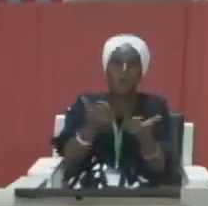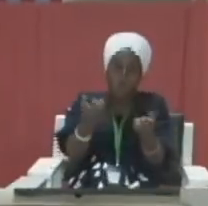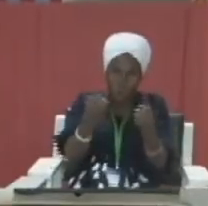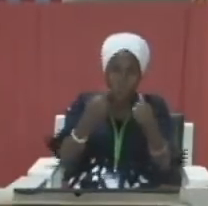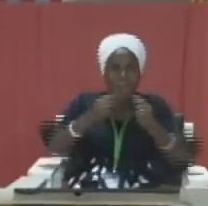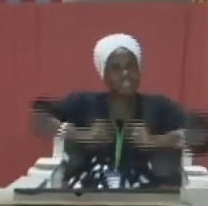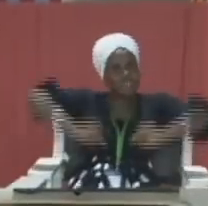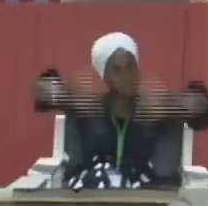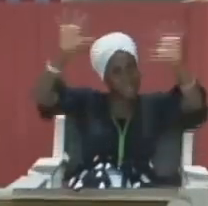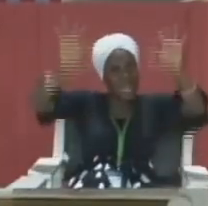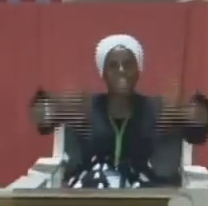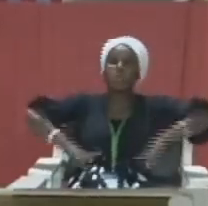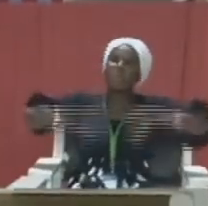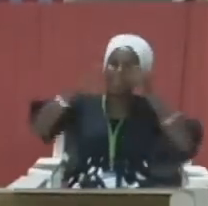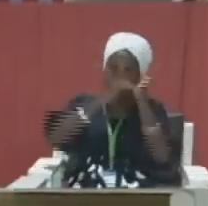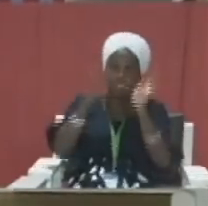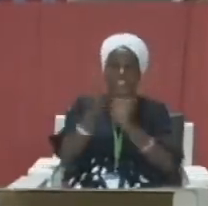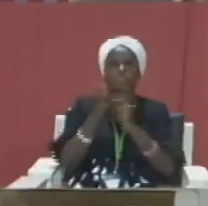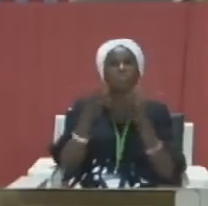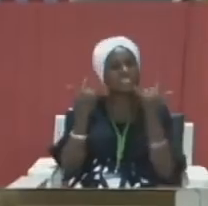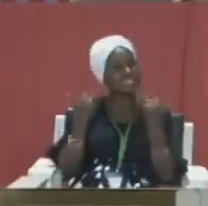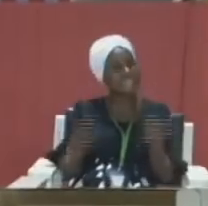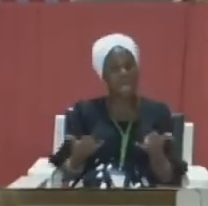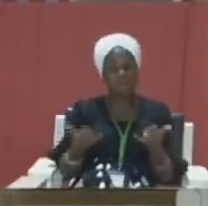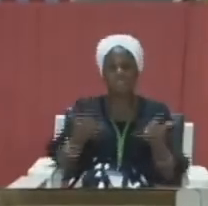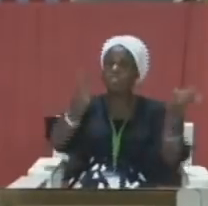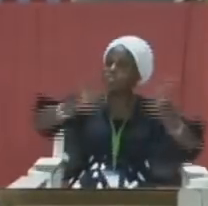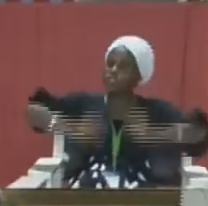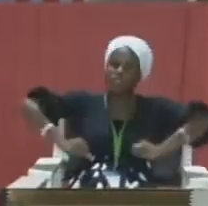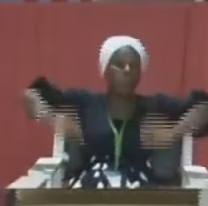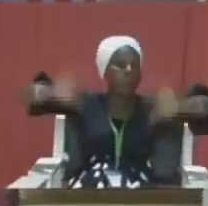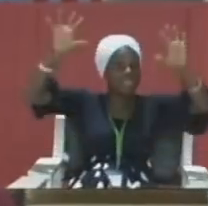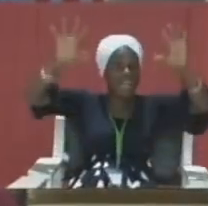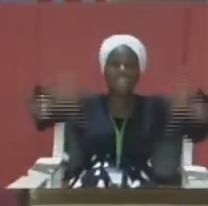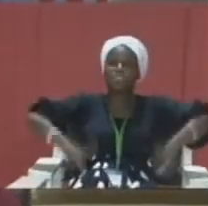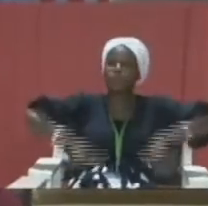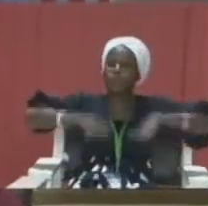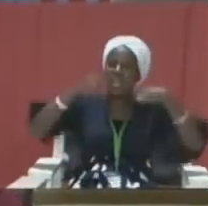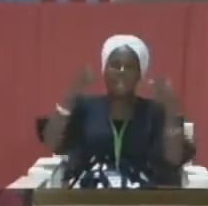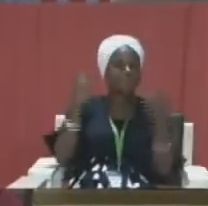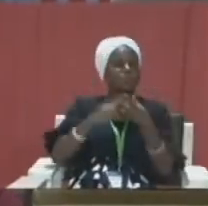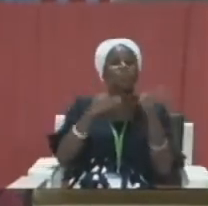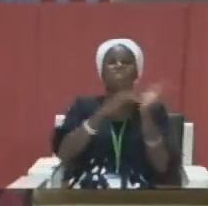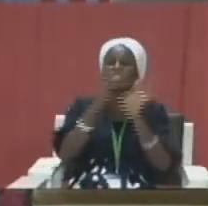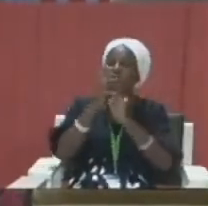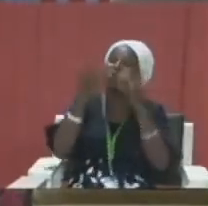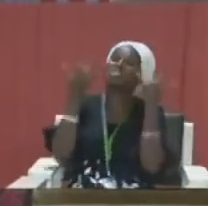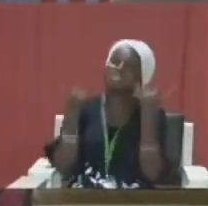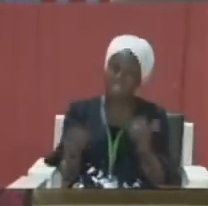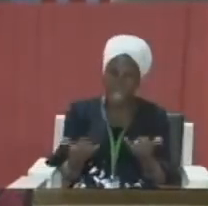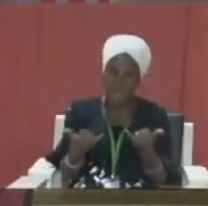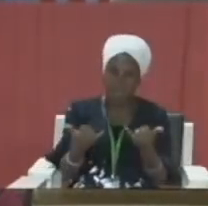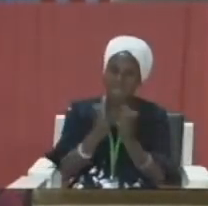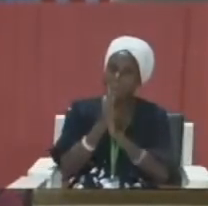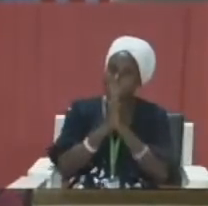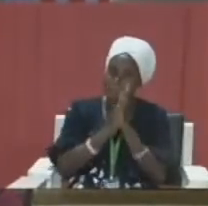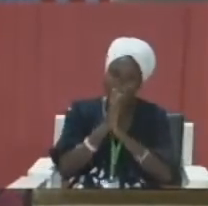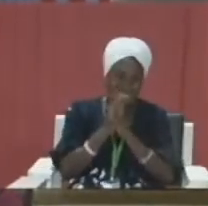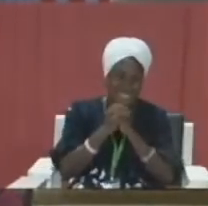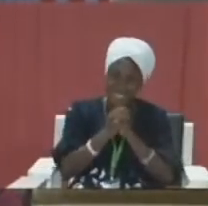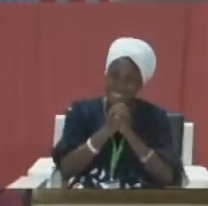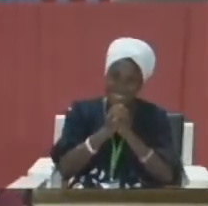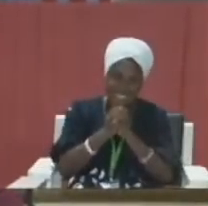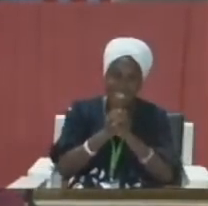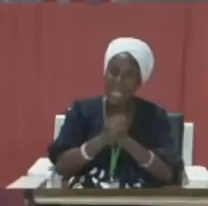coming, come quickly. I will count 1 to 10. I appeal to you, don't waste